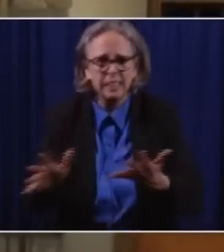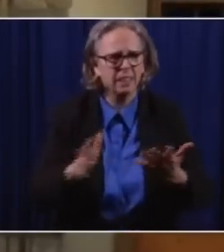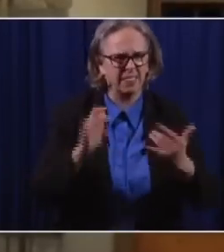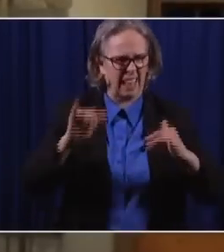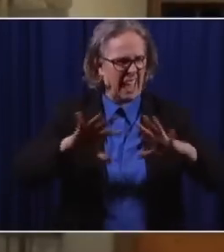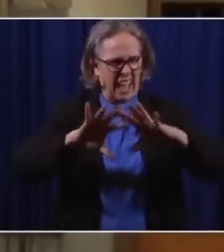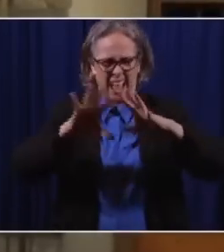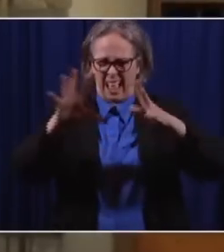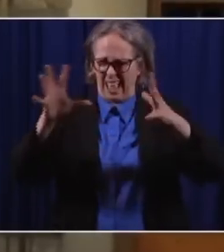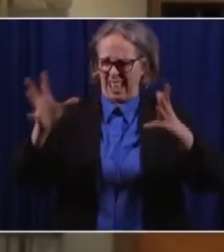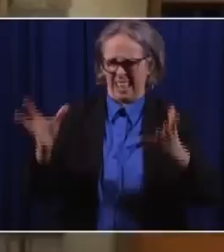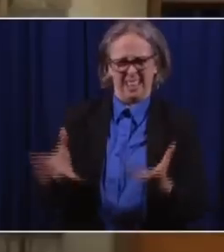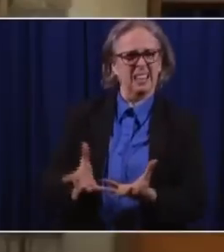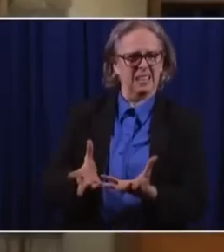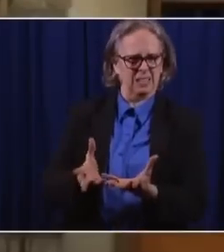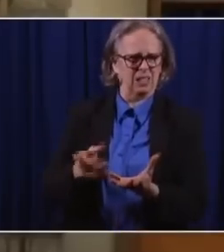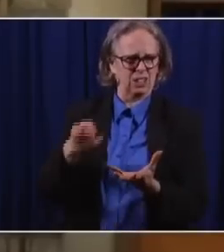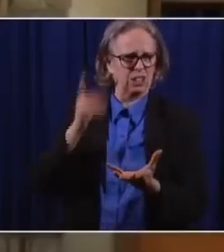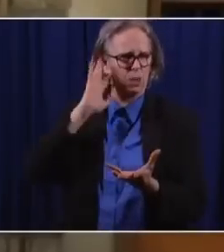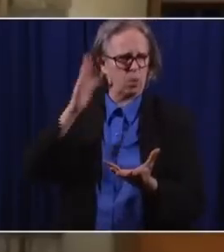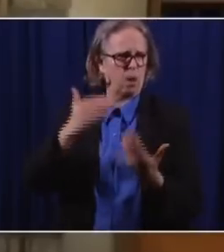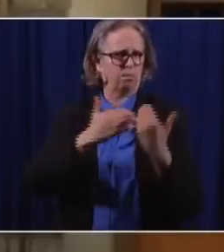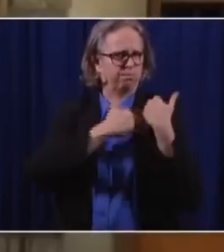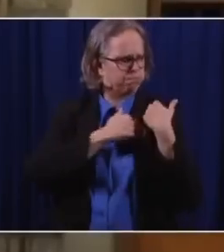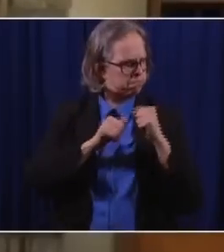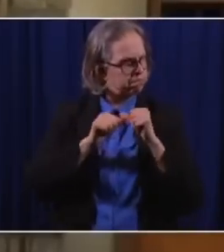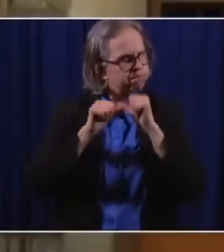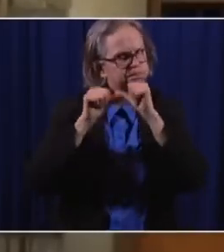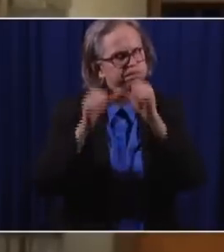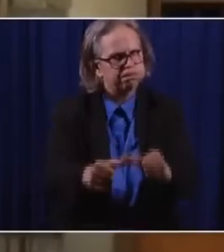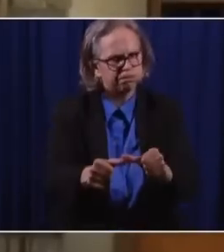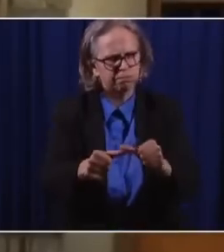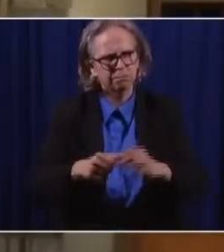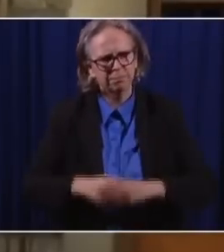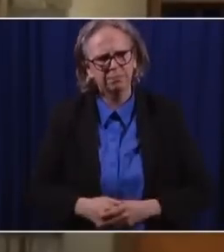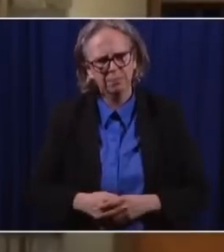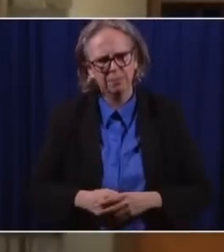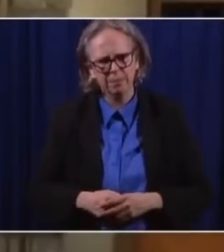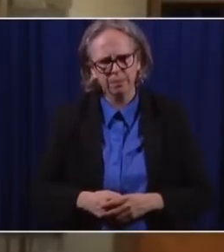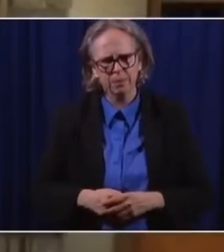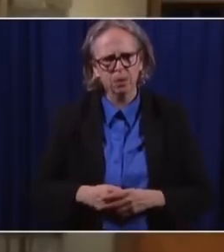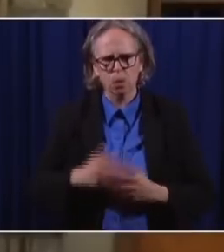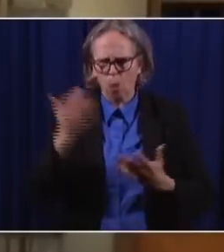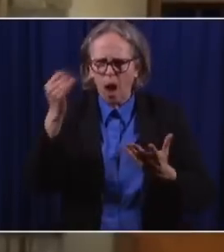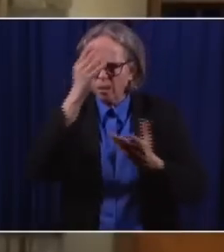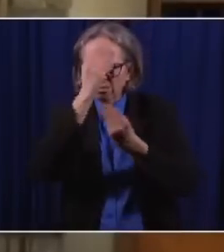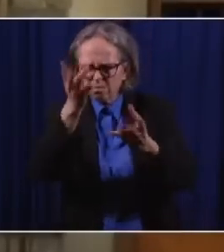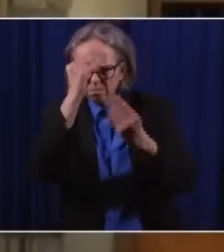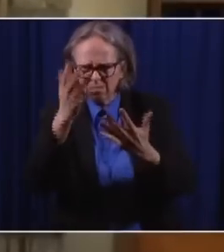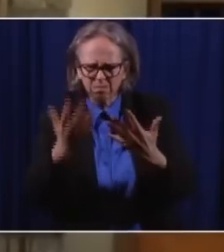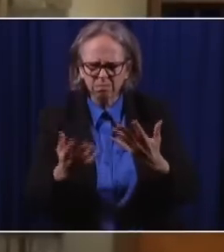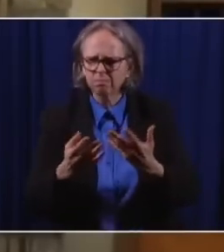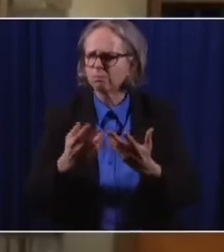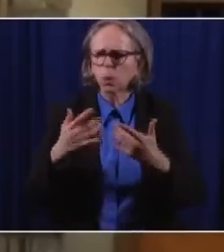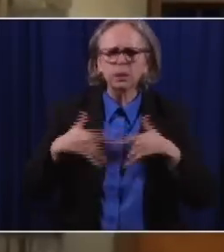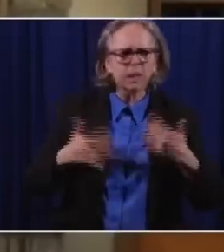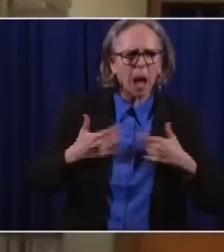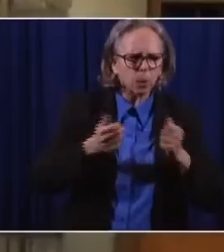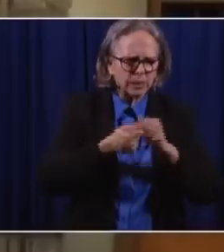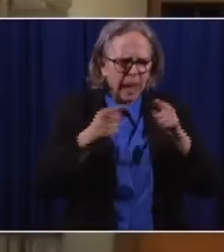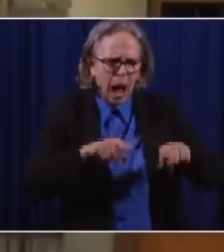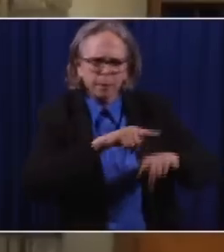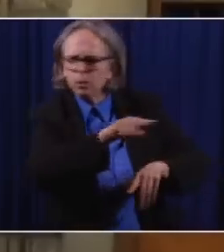she will continue to keep resident staff and transparency at the forefront of our efforts. Also,